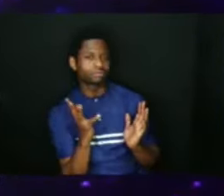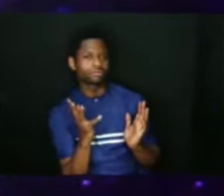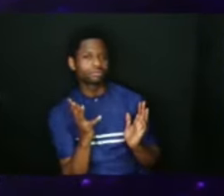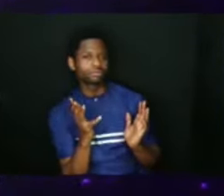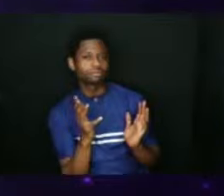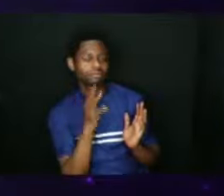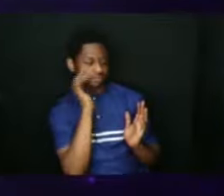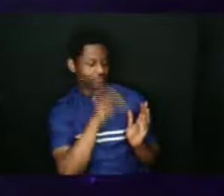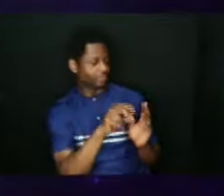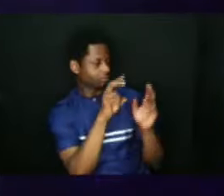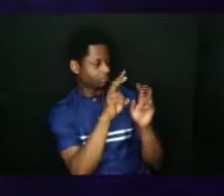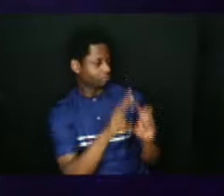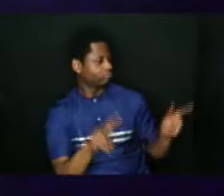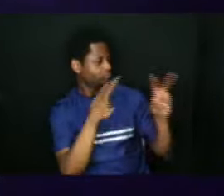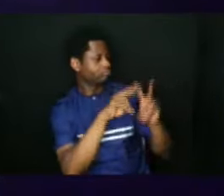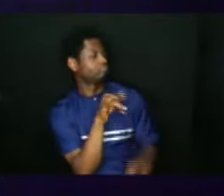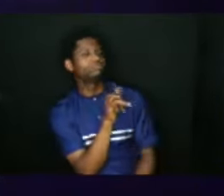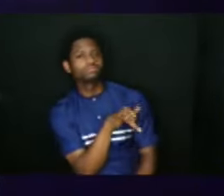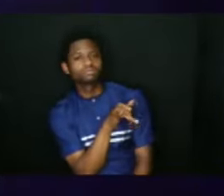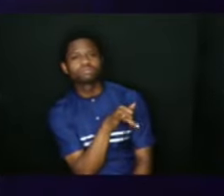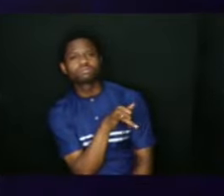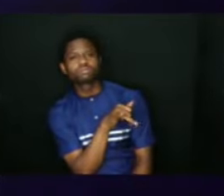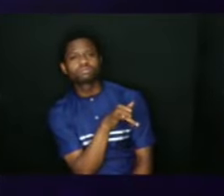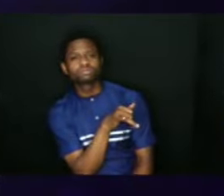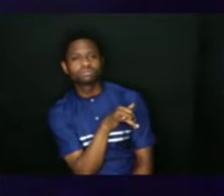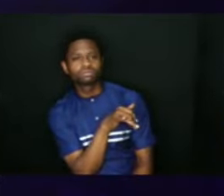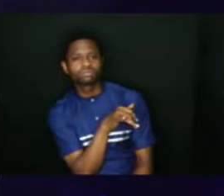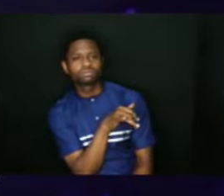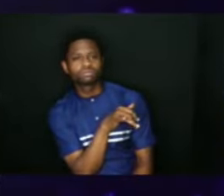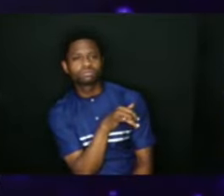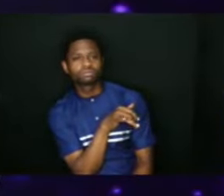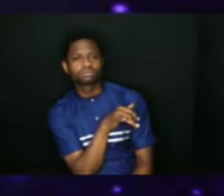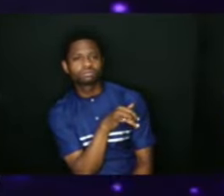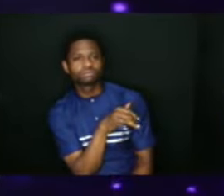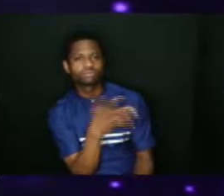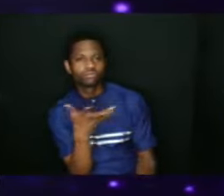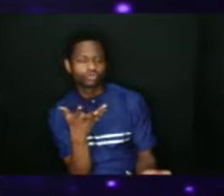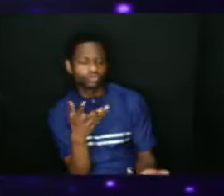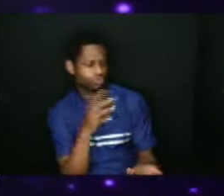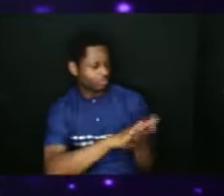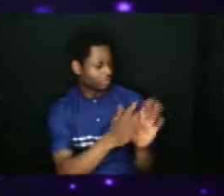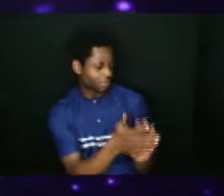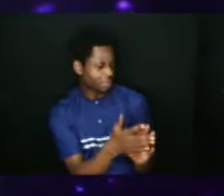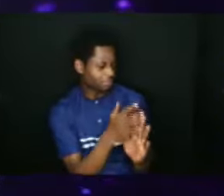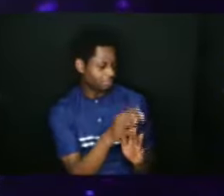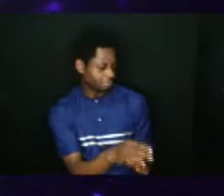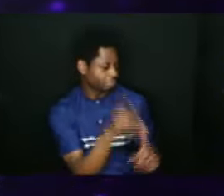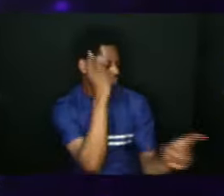That is the virtue. When you are plain, simple, and clear,